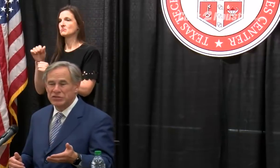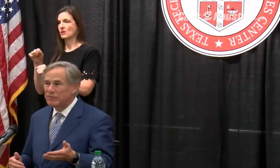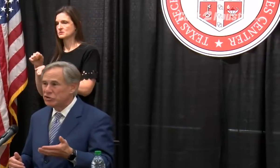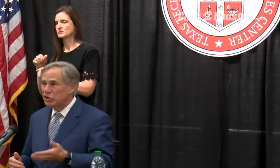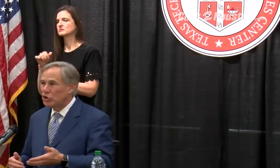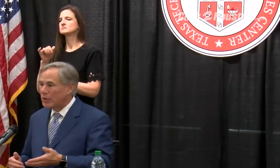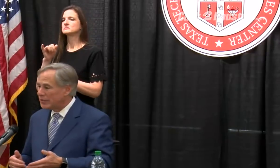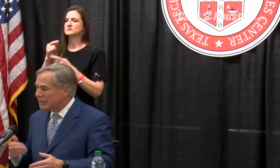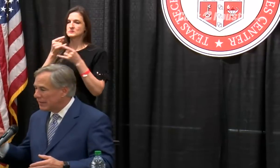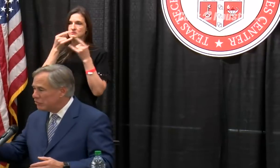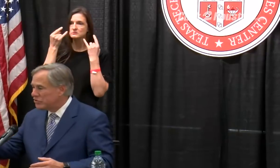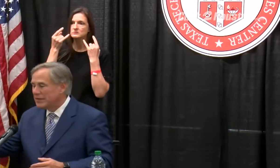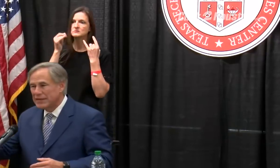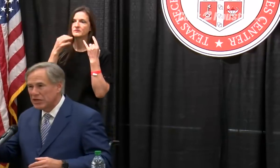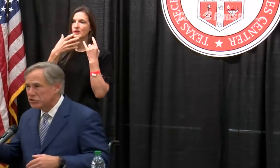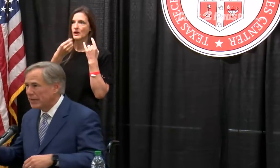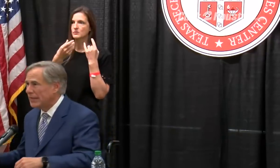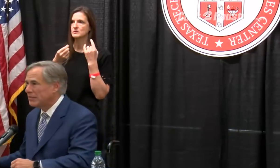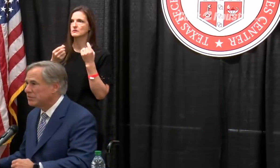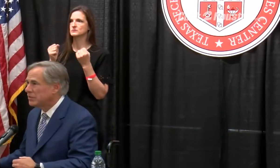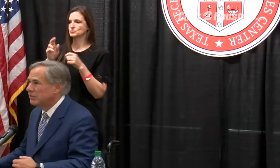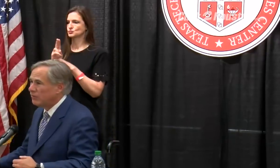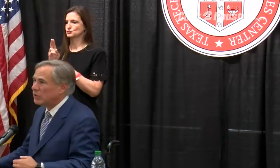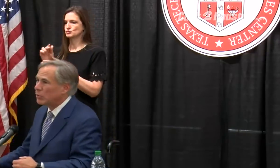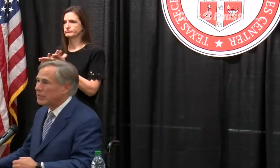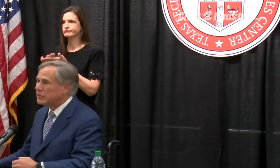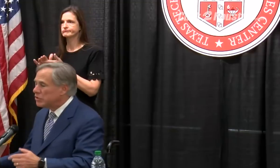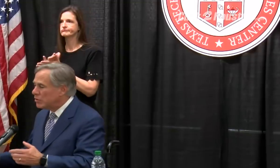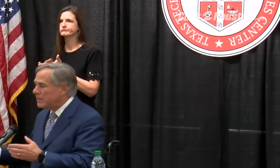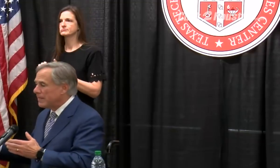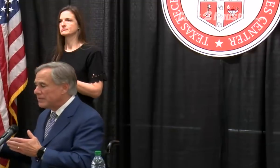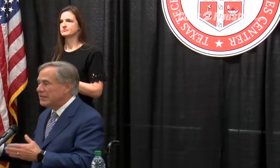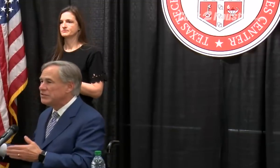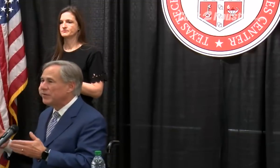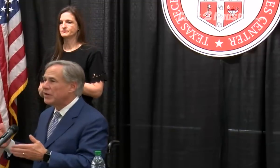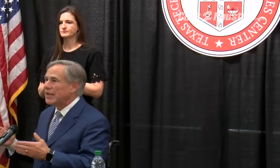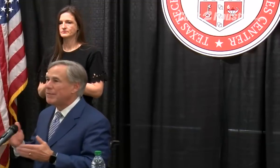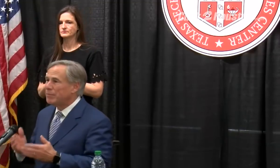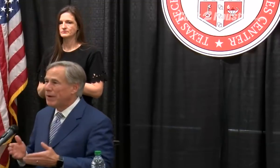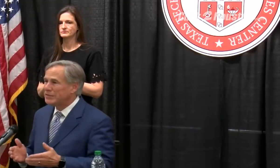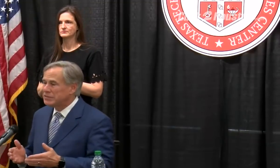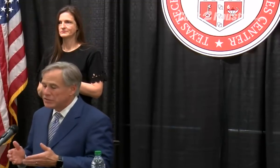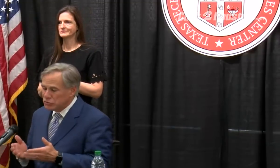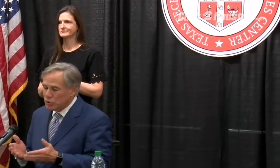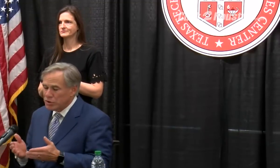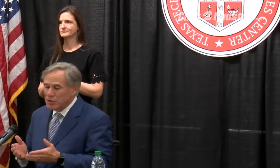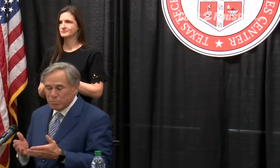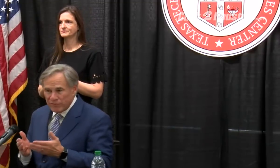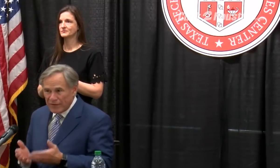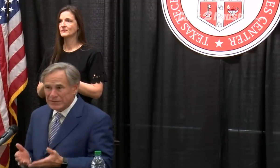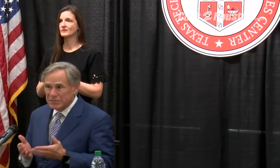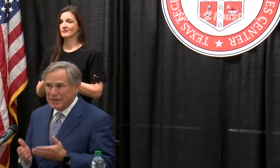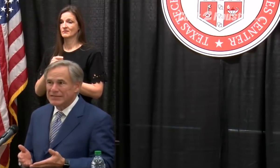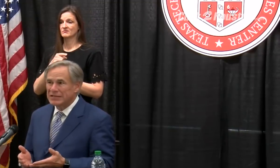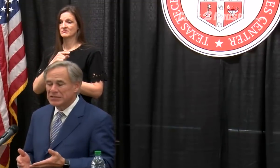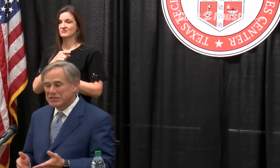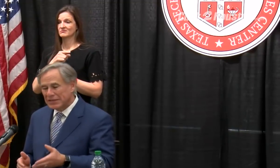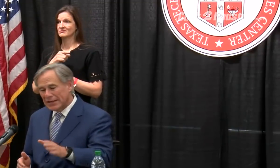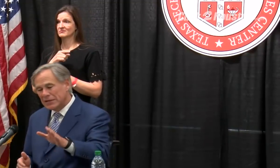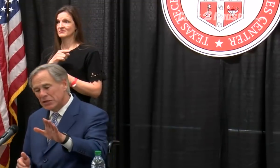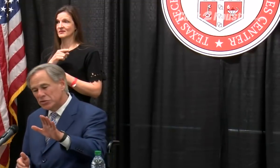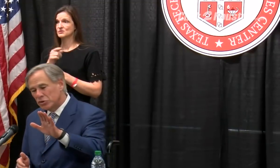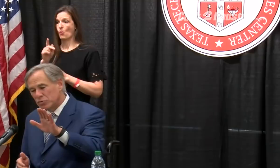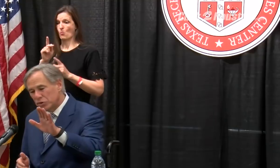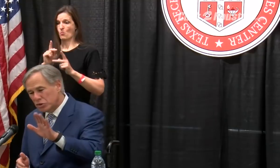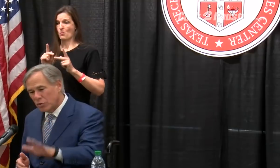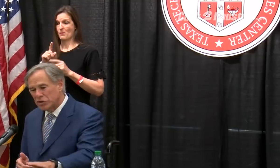a mask if you do go out, if you sanitize your hands frequently. And so these very common practices were perfected by Texans that